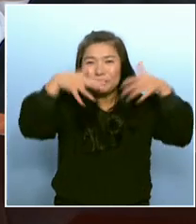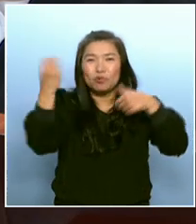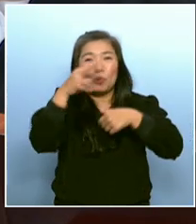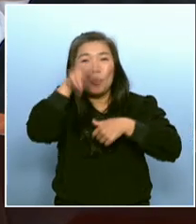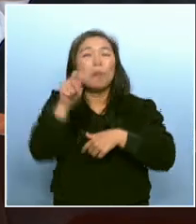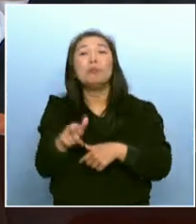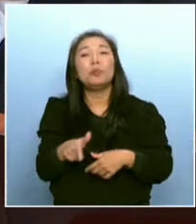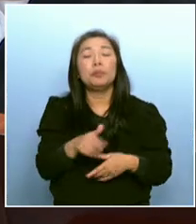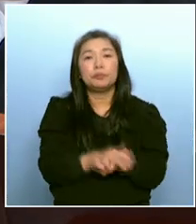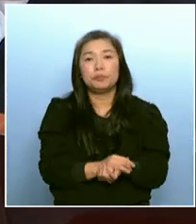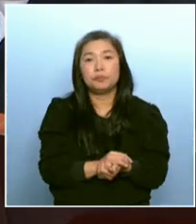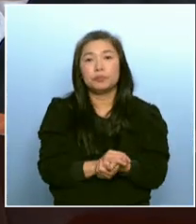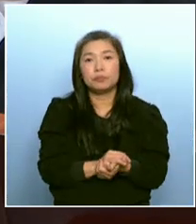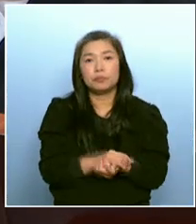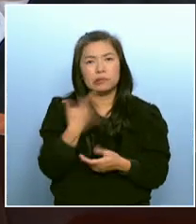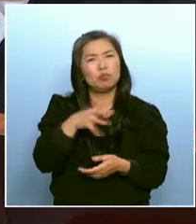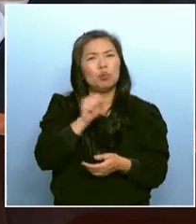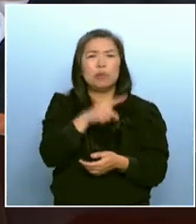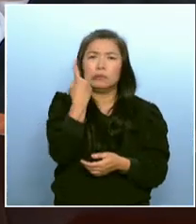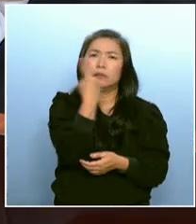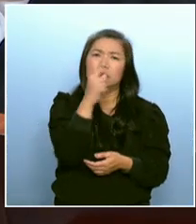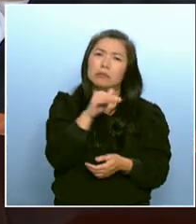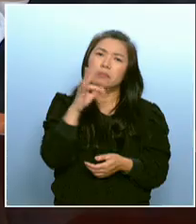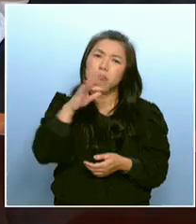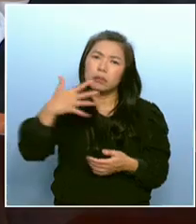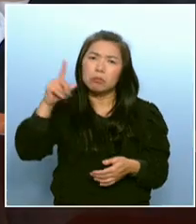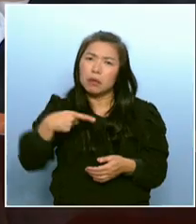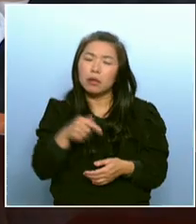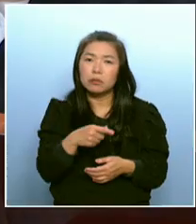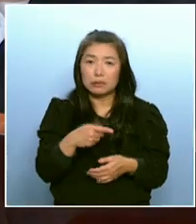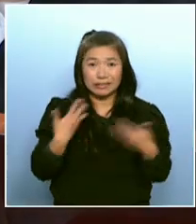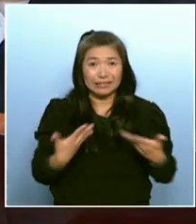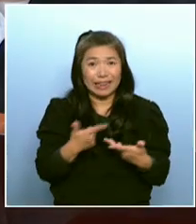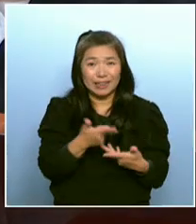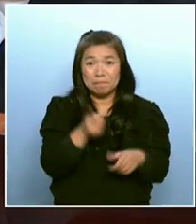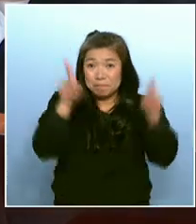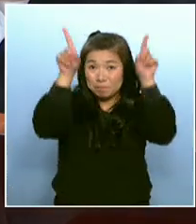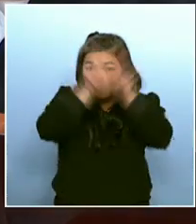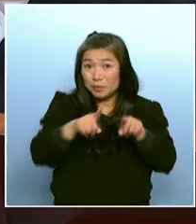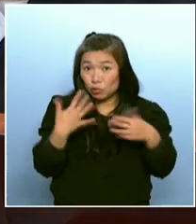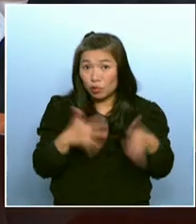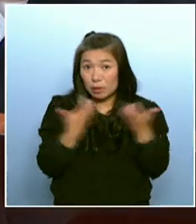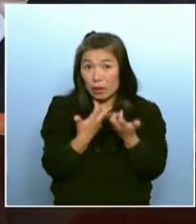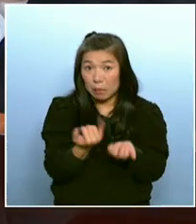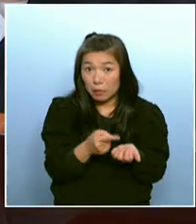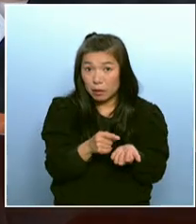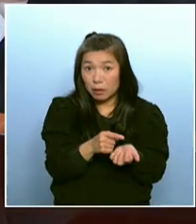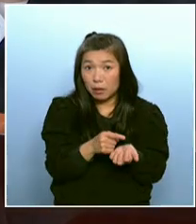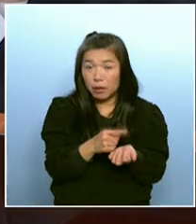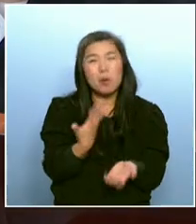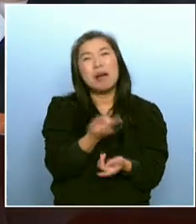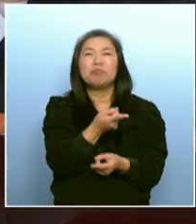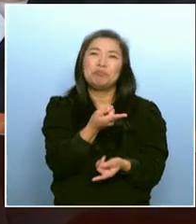And there won't be another tendering exercise to identify the principal contractor, is that right? So is